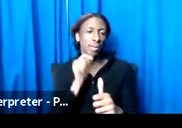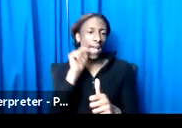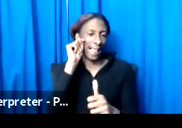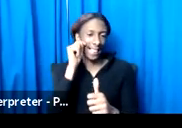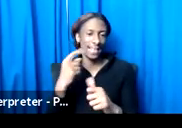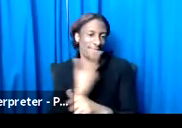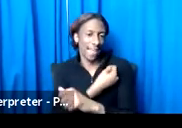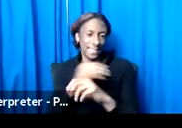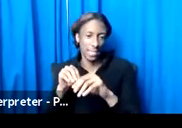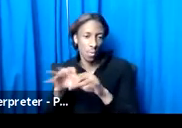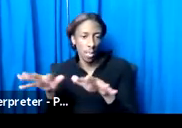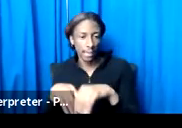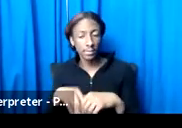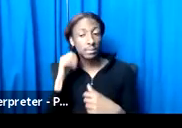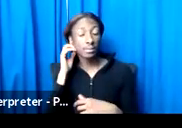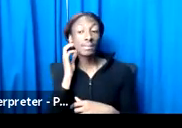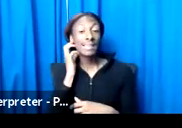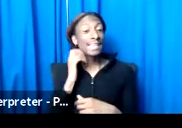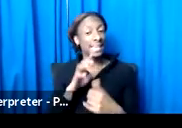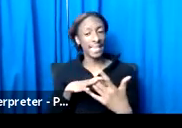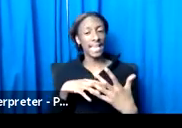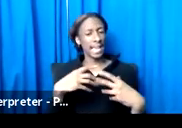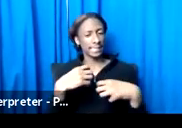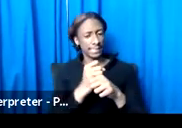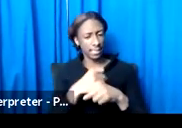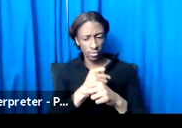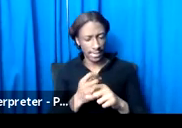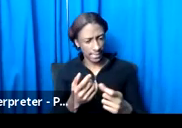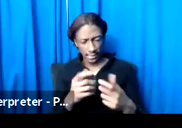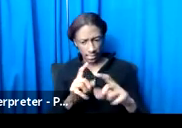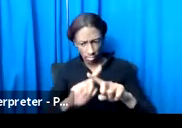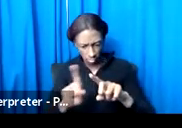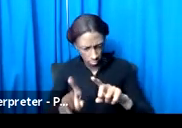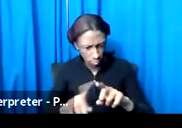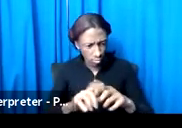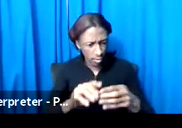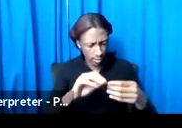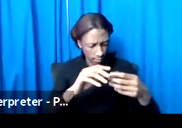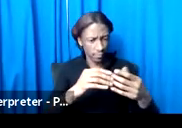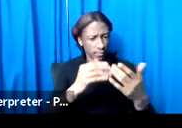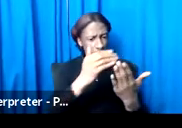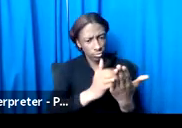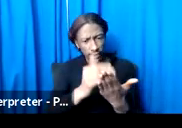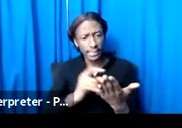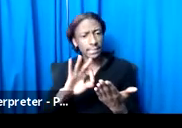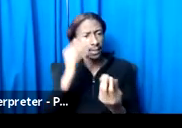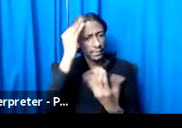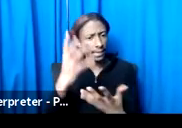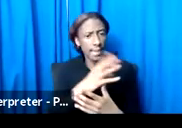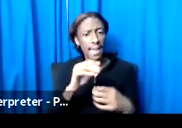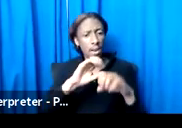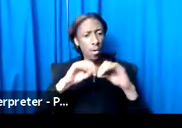The report triangulates and synthesizes numerous streams of qualitative and quantitative data and organizes results